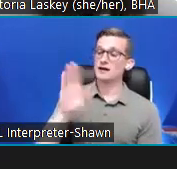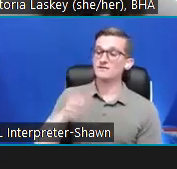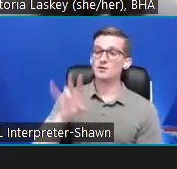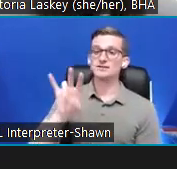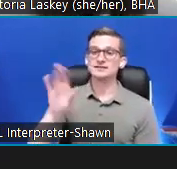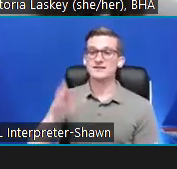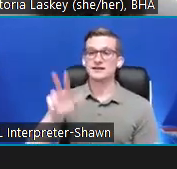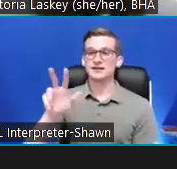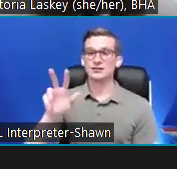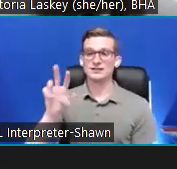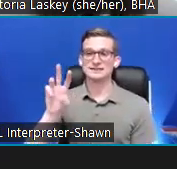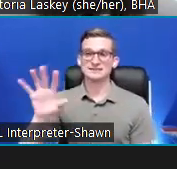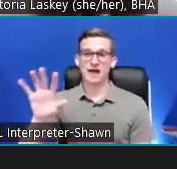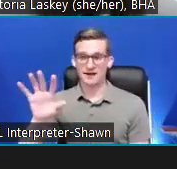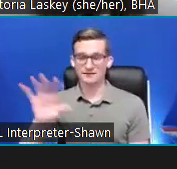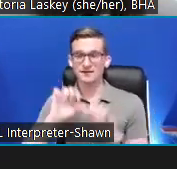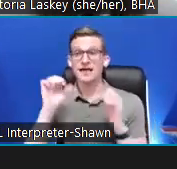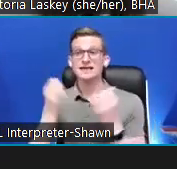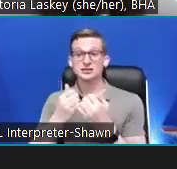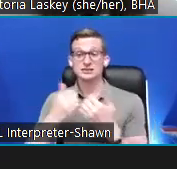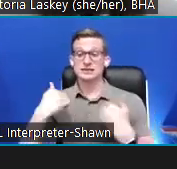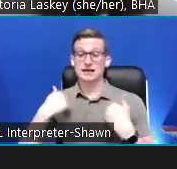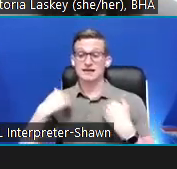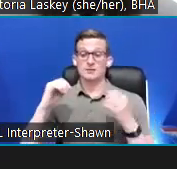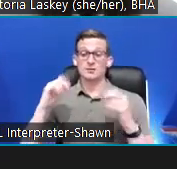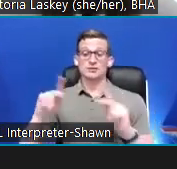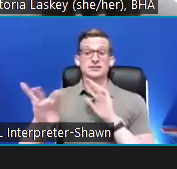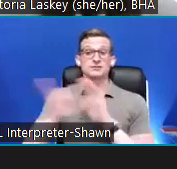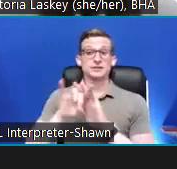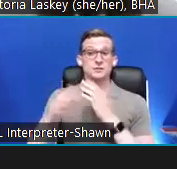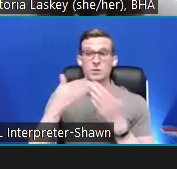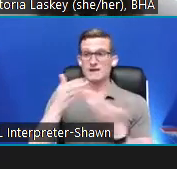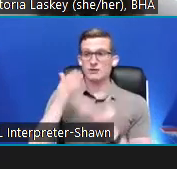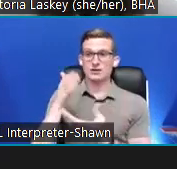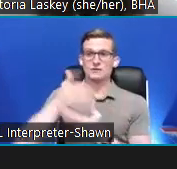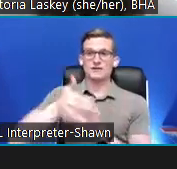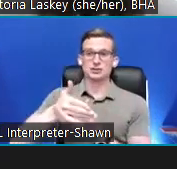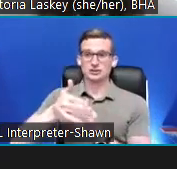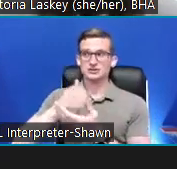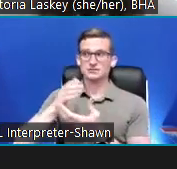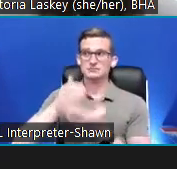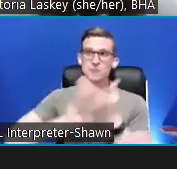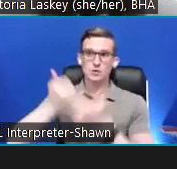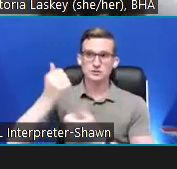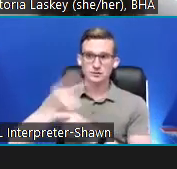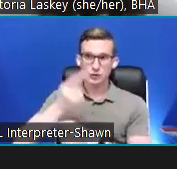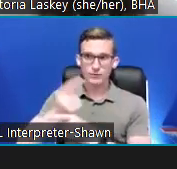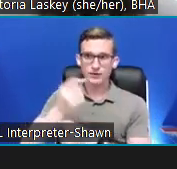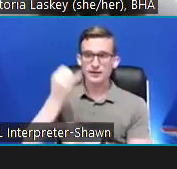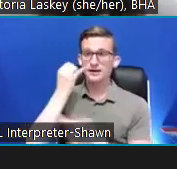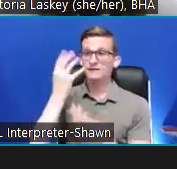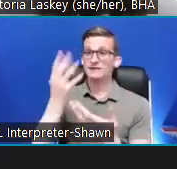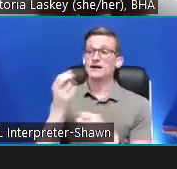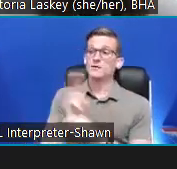the opportunity to choose whatever interventions may be appropriate. If they want to use seclusion and restraint, that would be